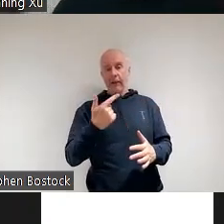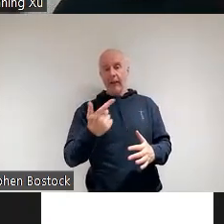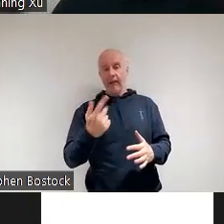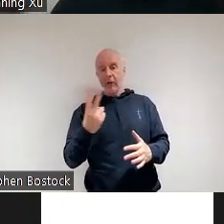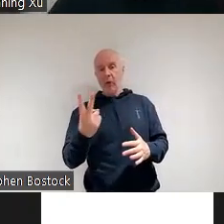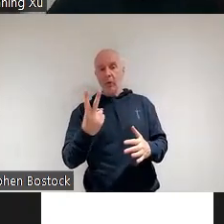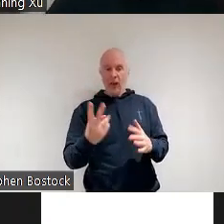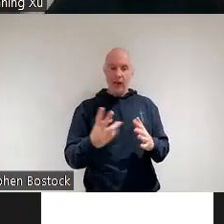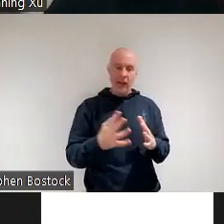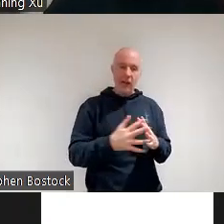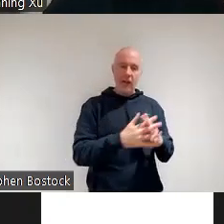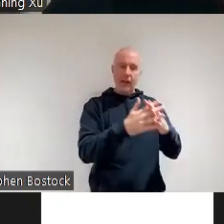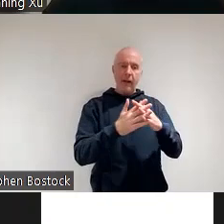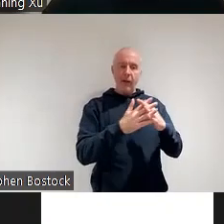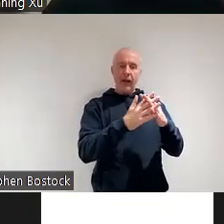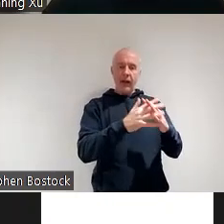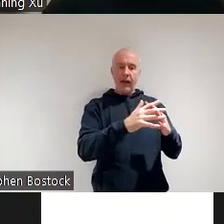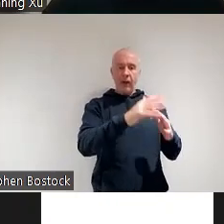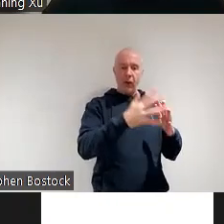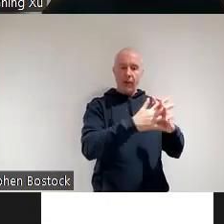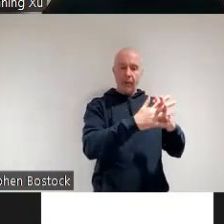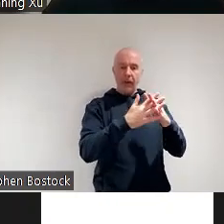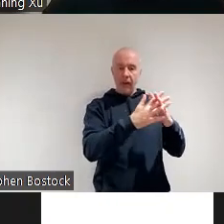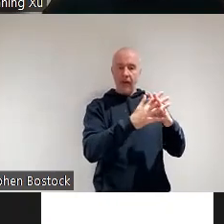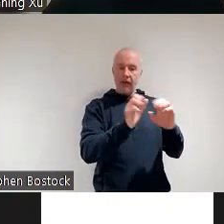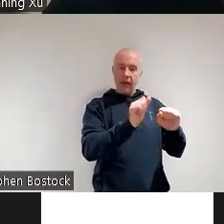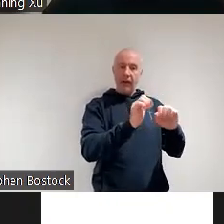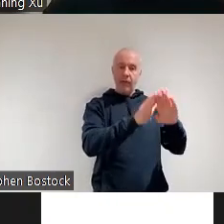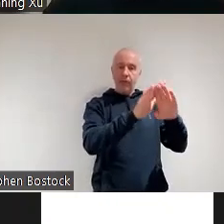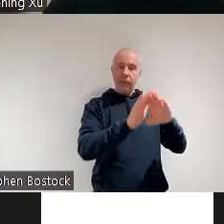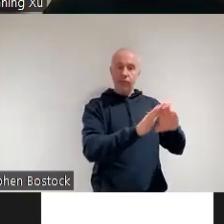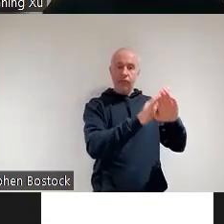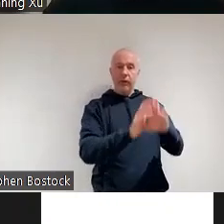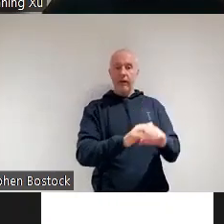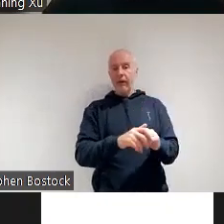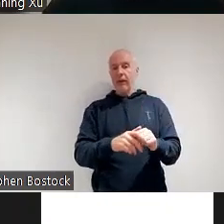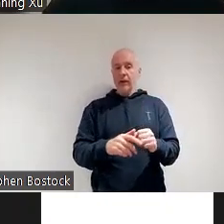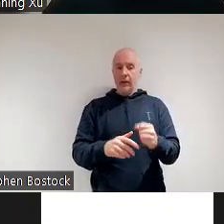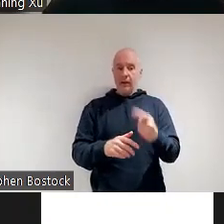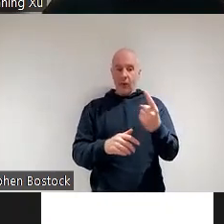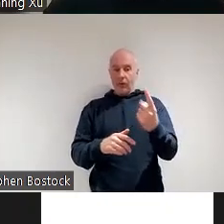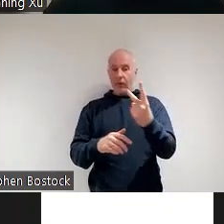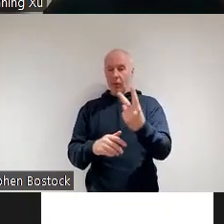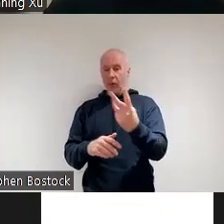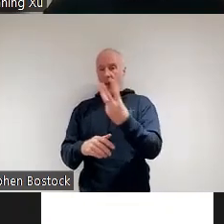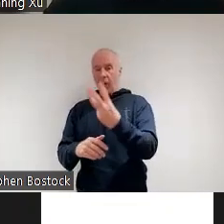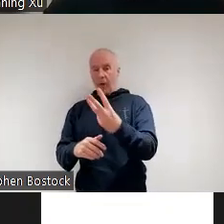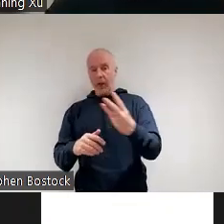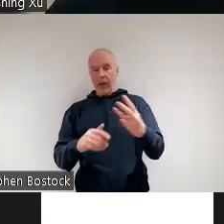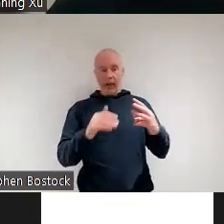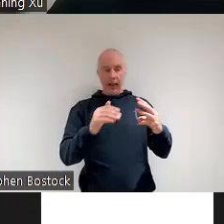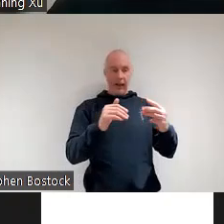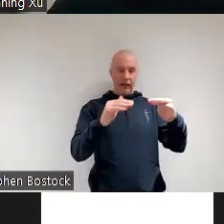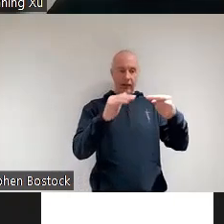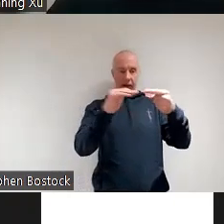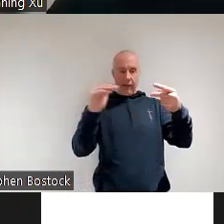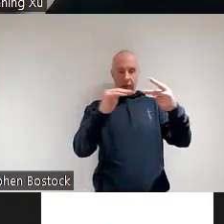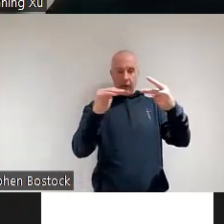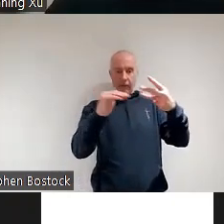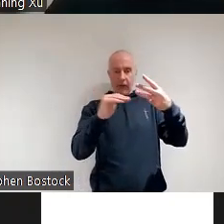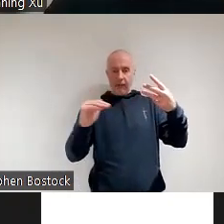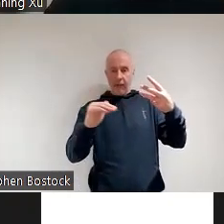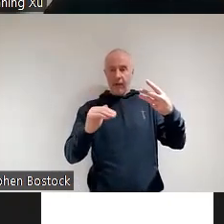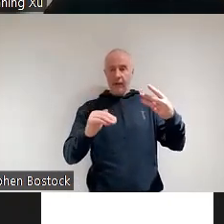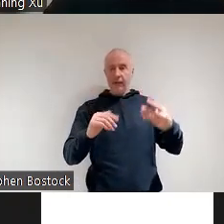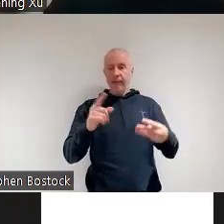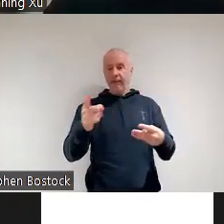America. They basically have divided the chargers into 3 levels: AC level 1, AC level 2, and DC fast chargers. And